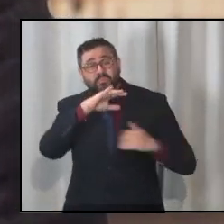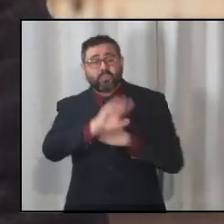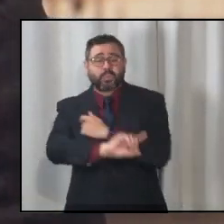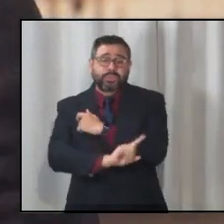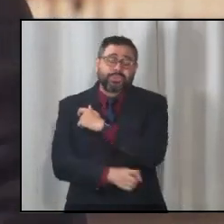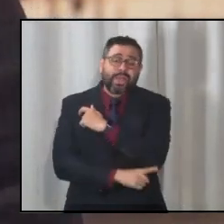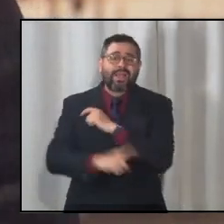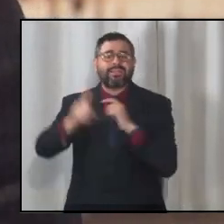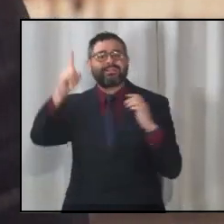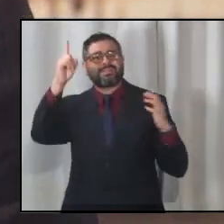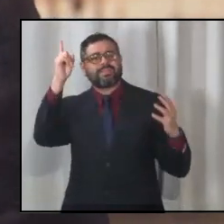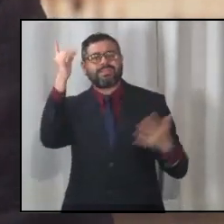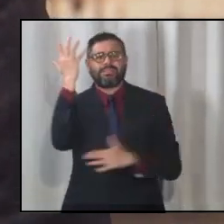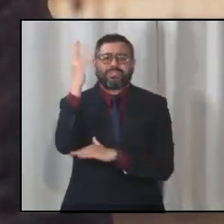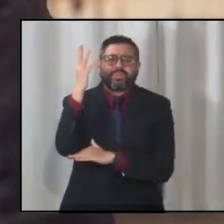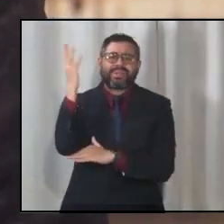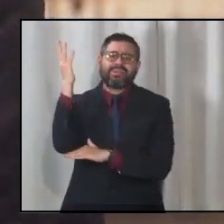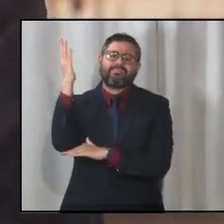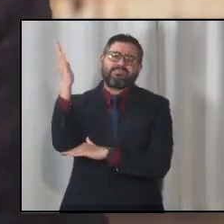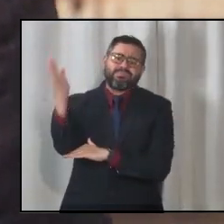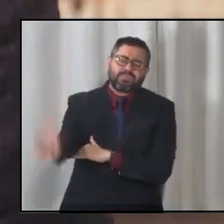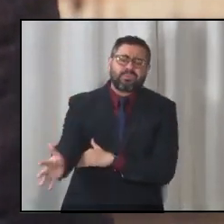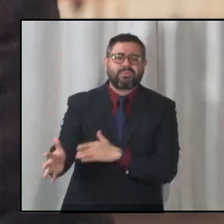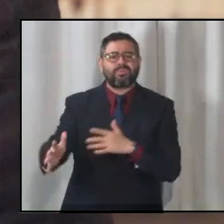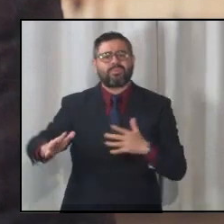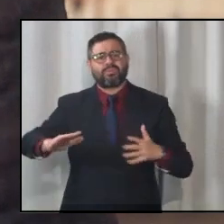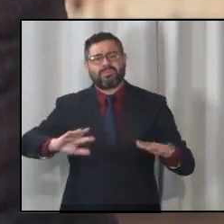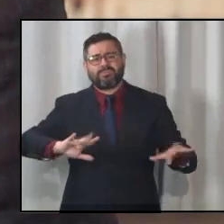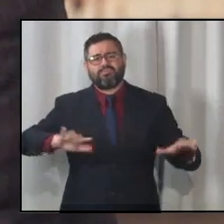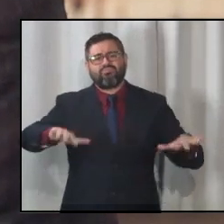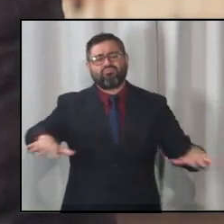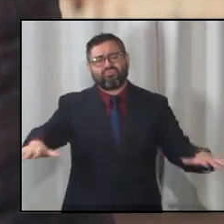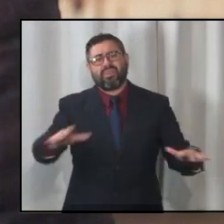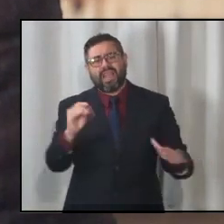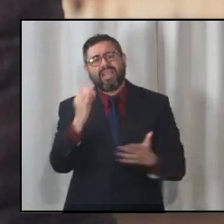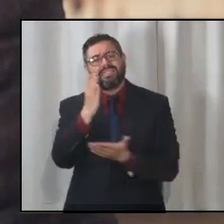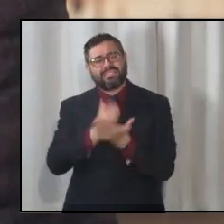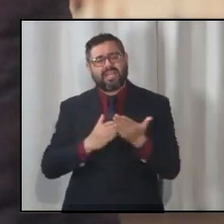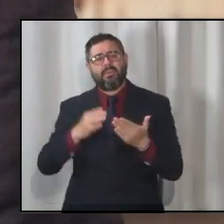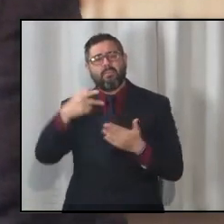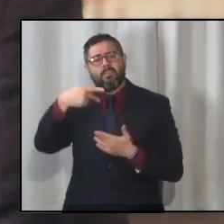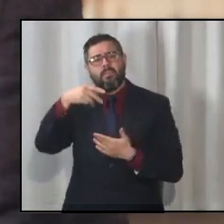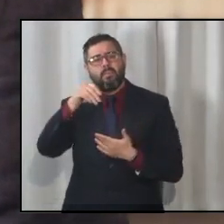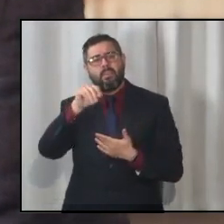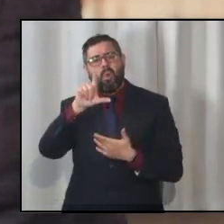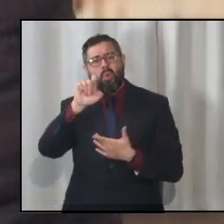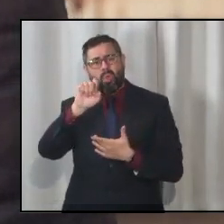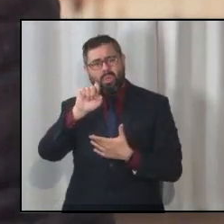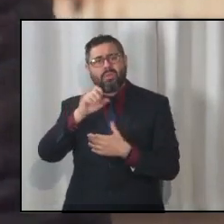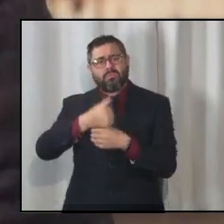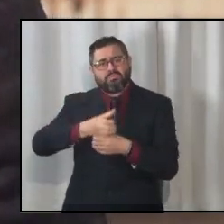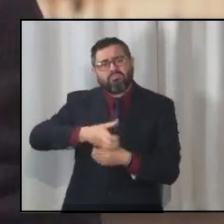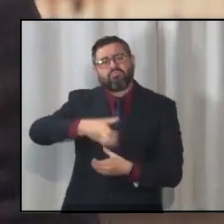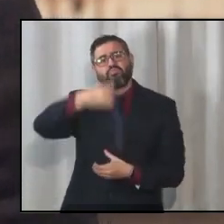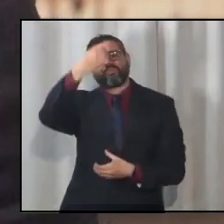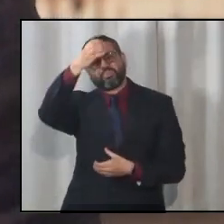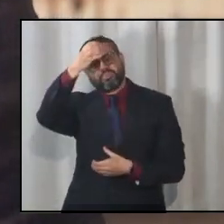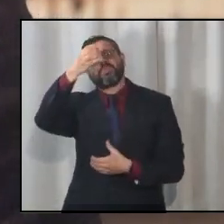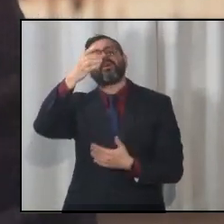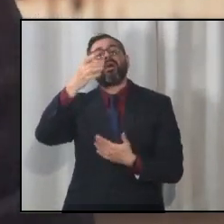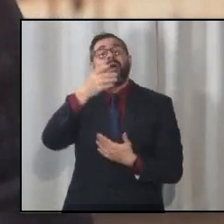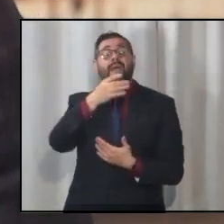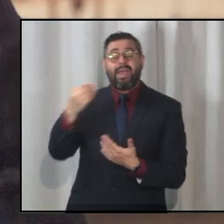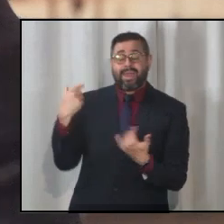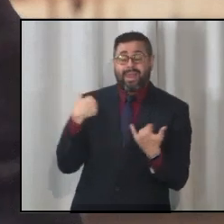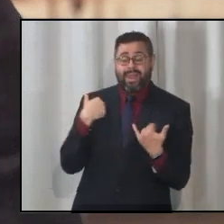flooding, falling trees, downed utility poles, and impacted traffic signals. City maintenance crews and public works put in some preventative